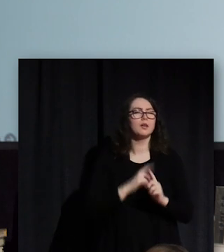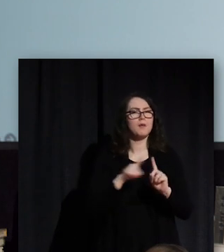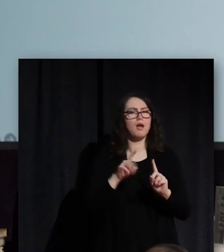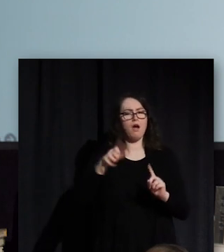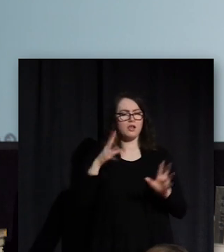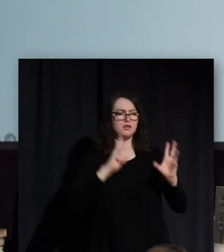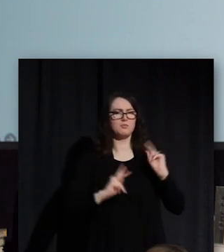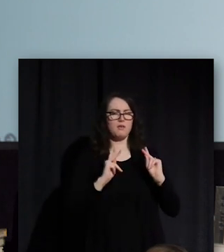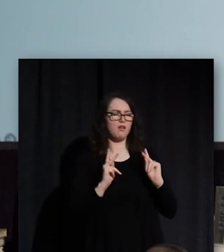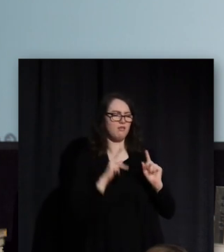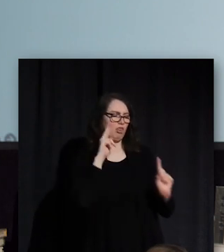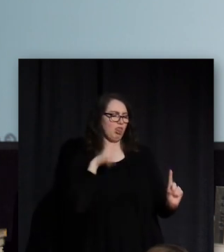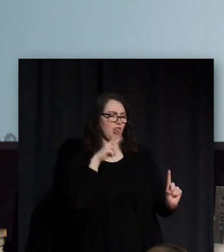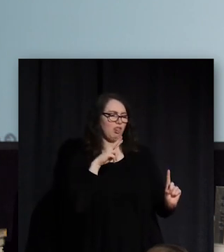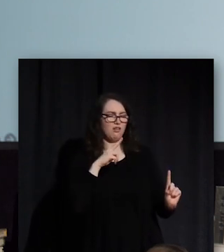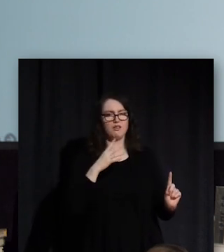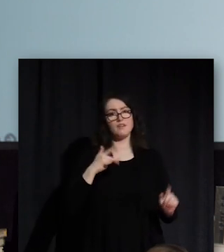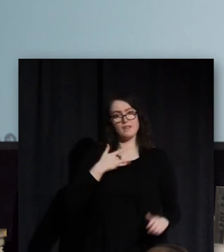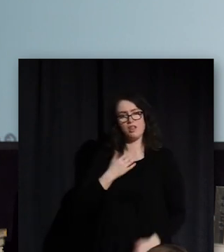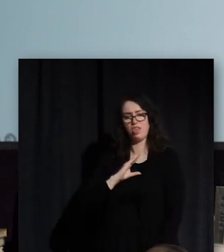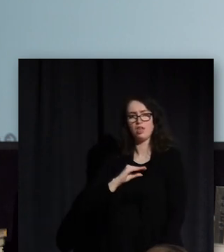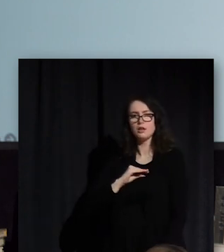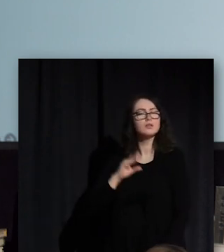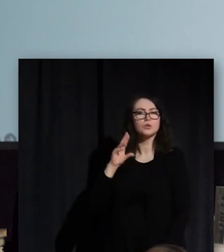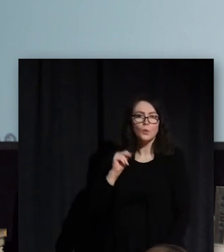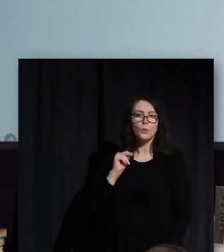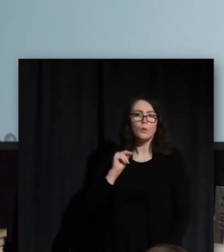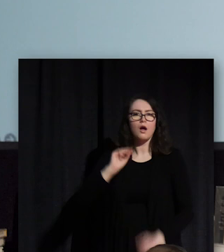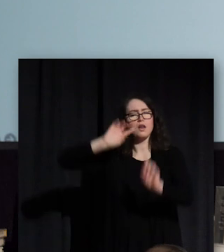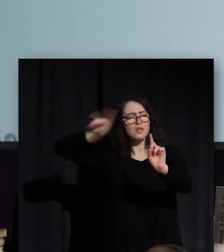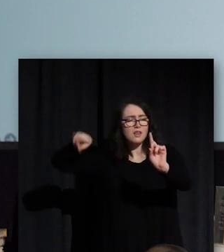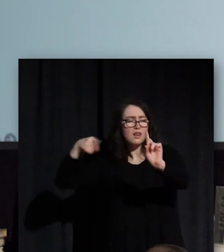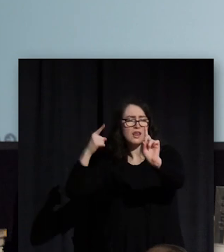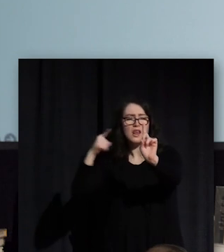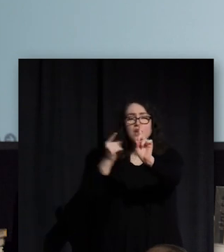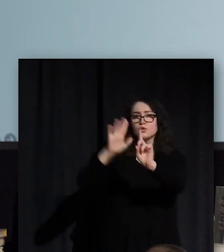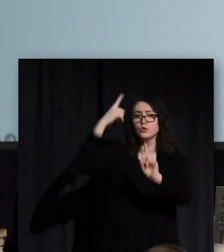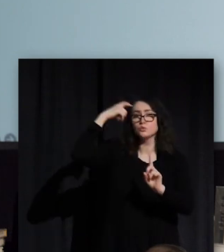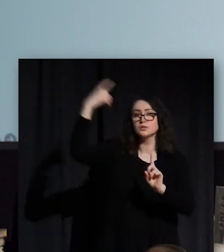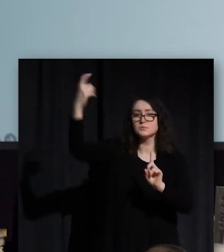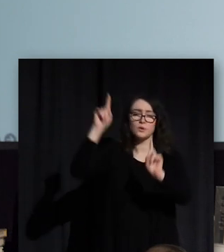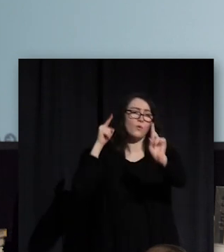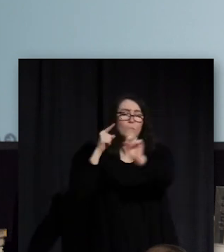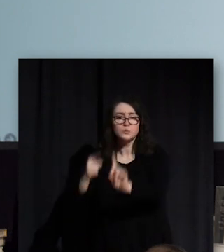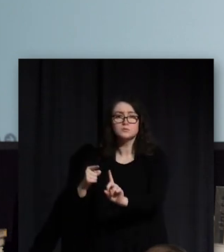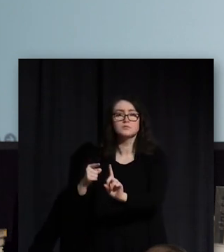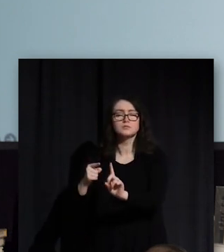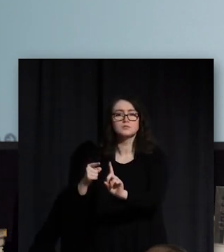shut you down with their questions and doubts. Go after your dreams and goals with urgency, because you never know where that will